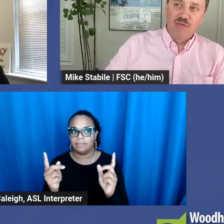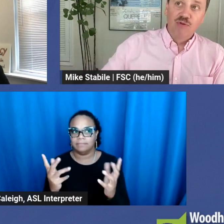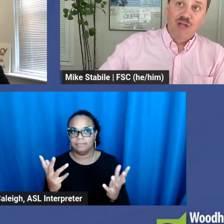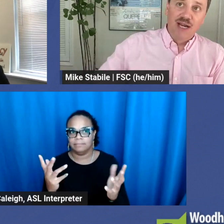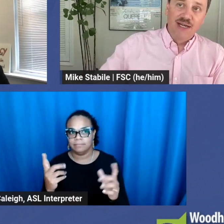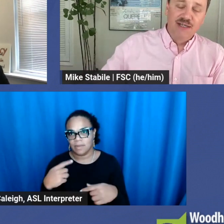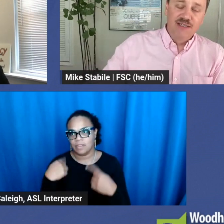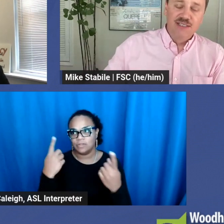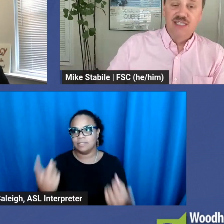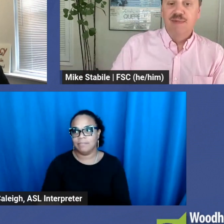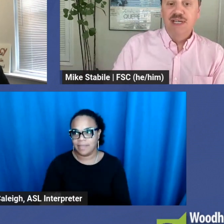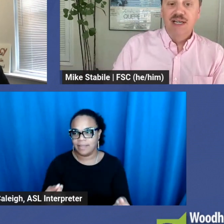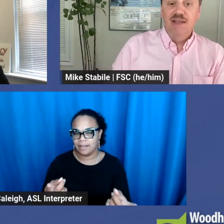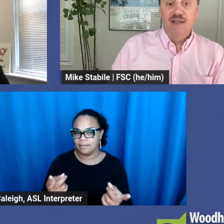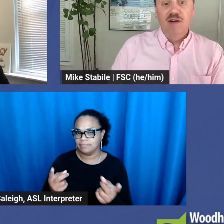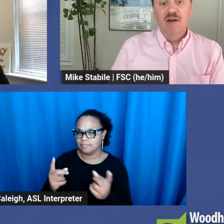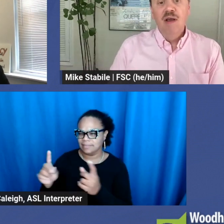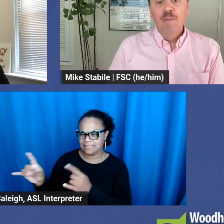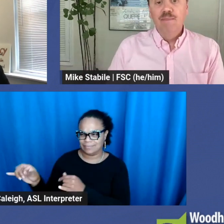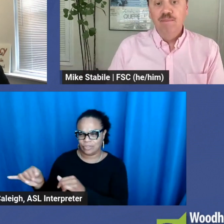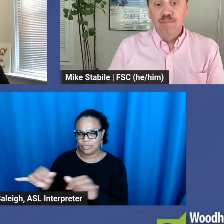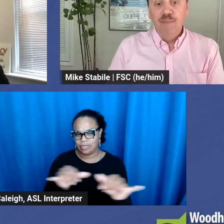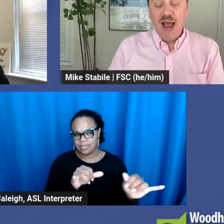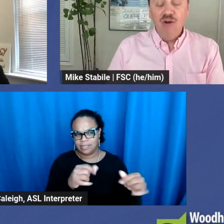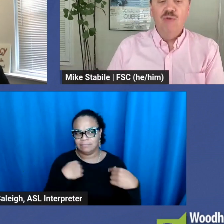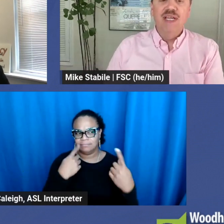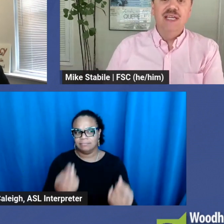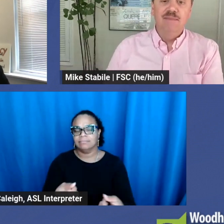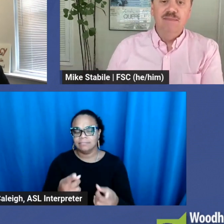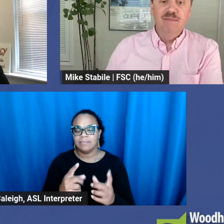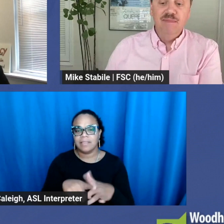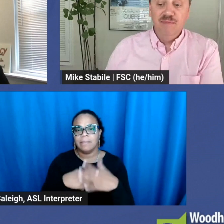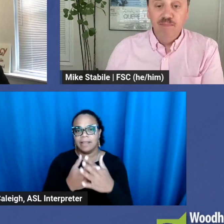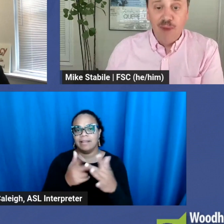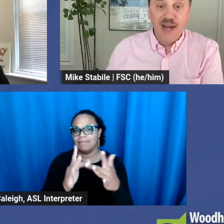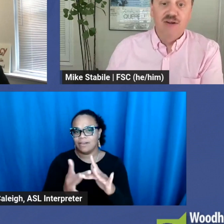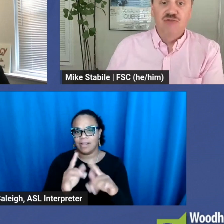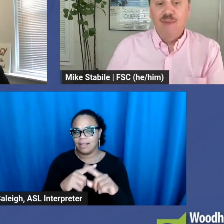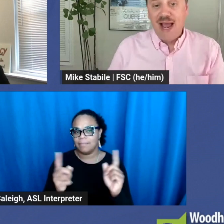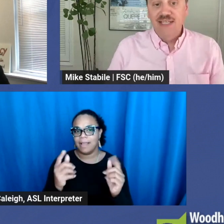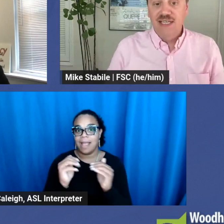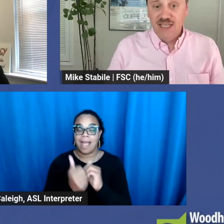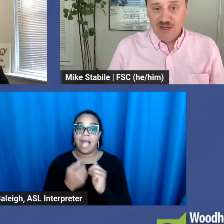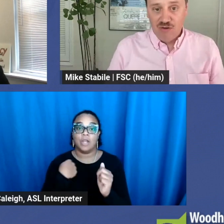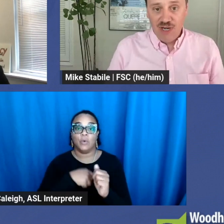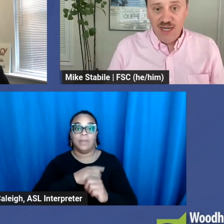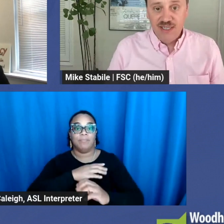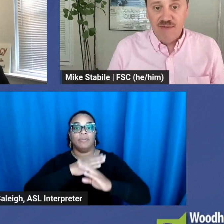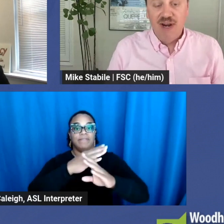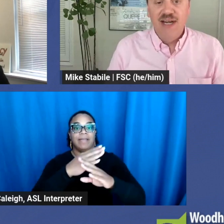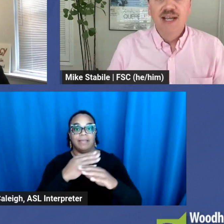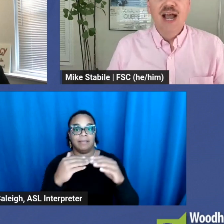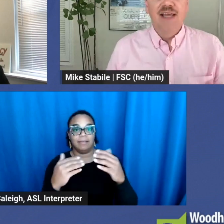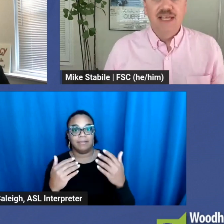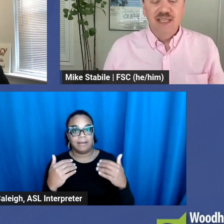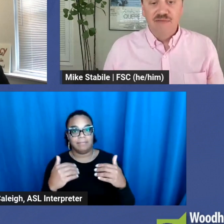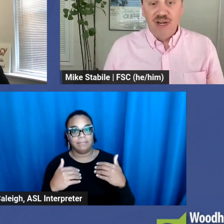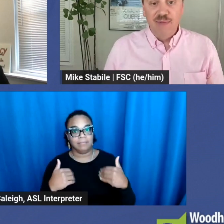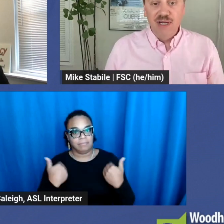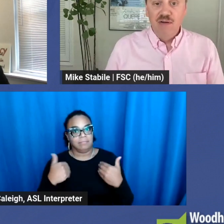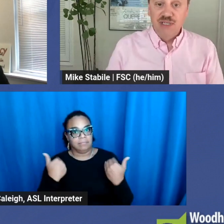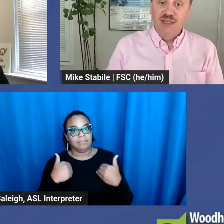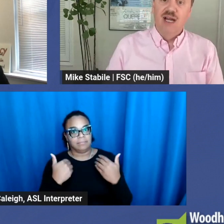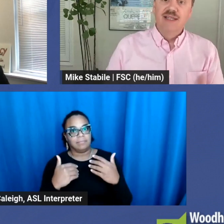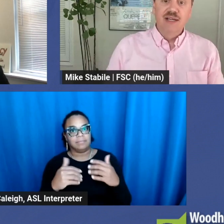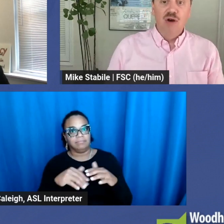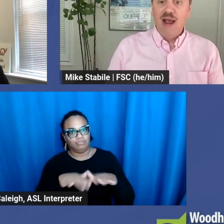there's been a through line since the beginning of the internet. But how do we keep minors from accessing adult content, right? I think that if